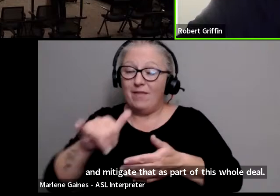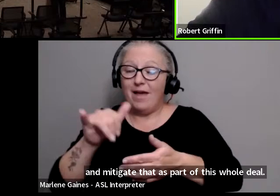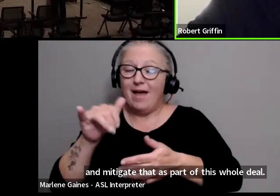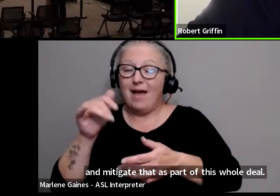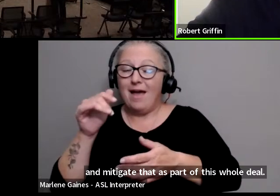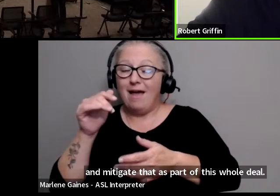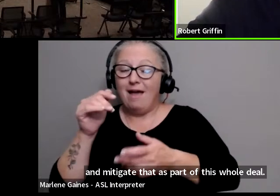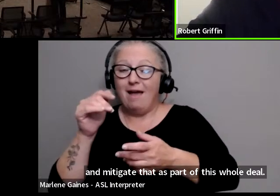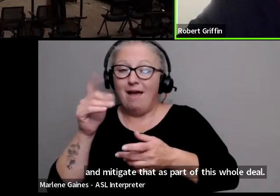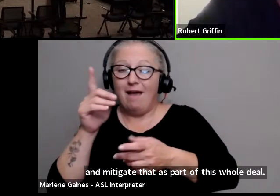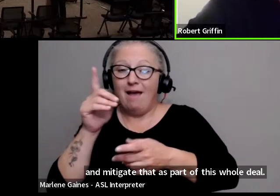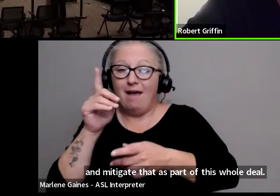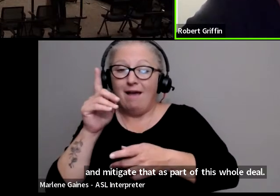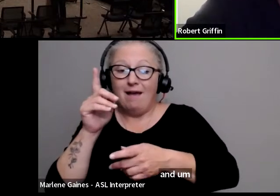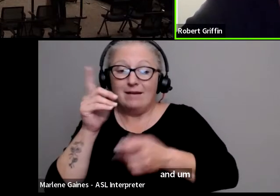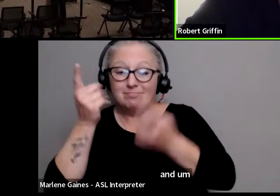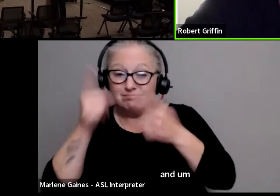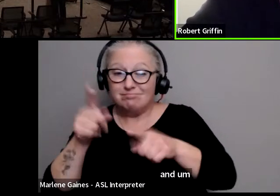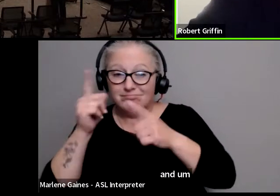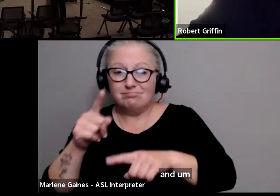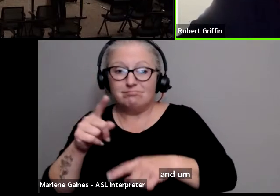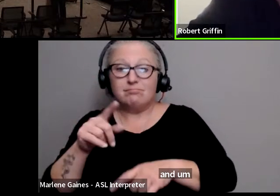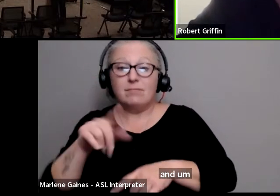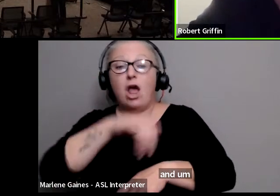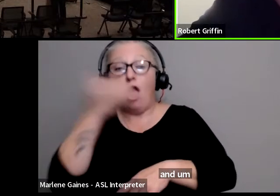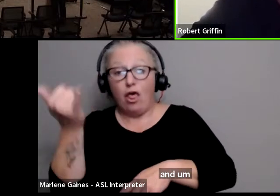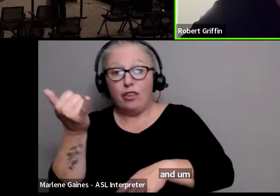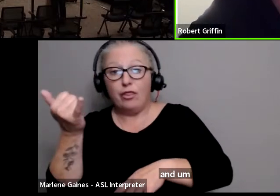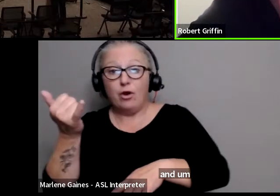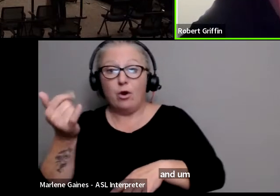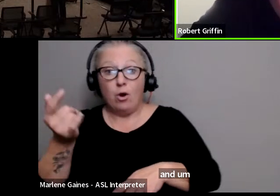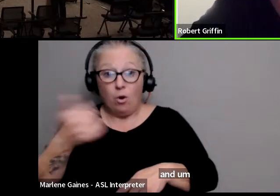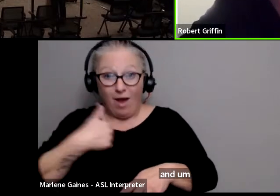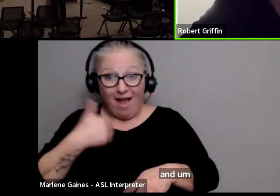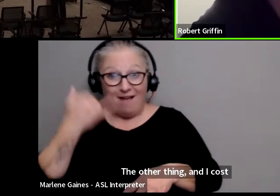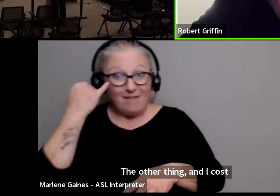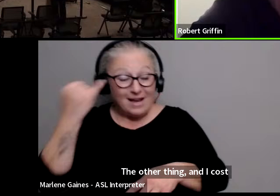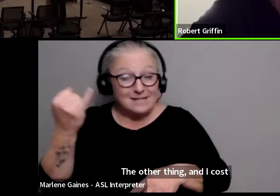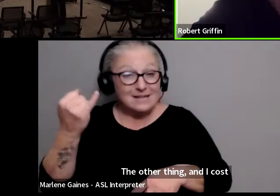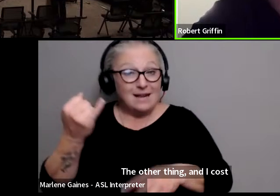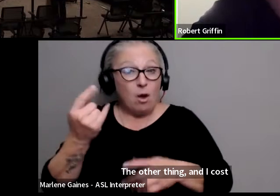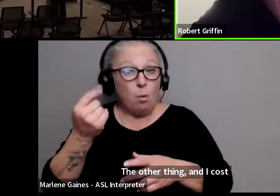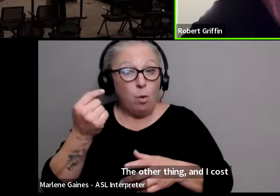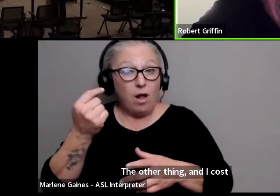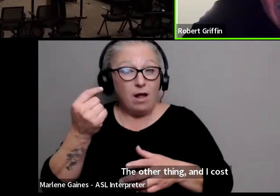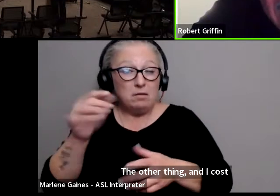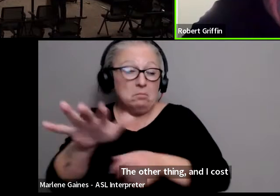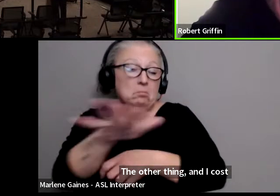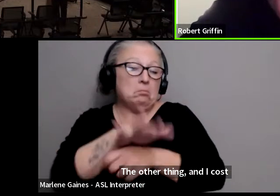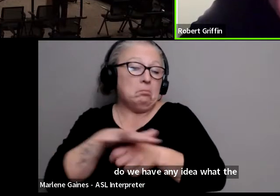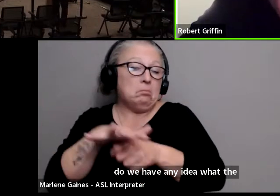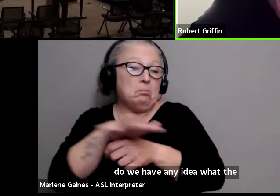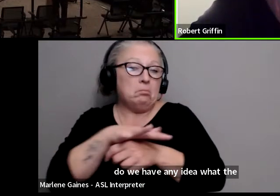the other thing, and I cost. Do we have any idea of what the ballpark